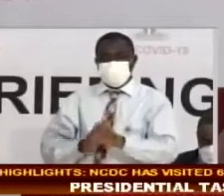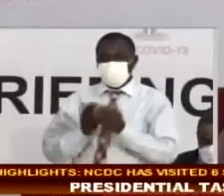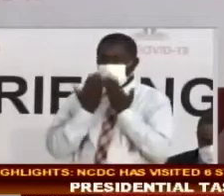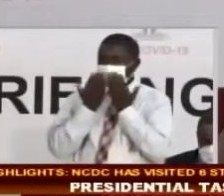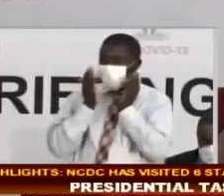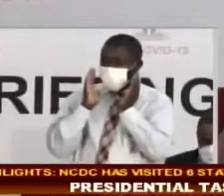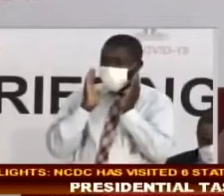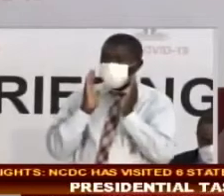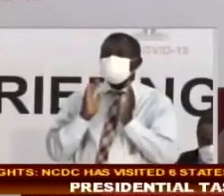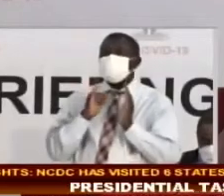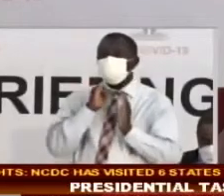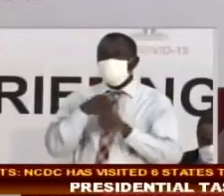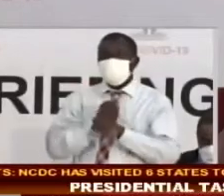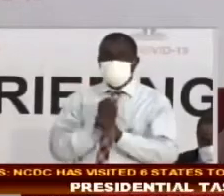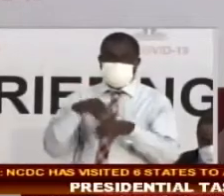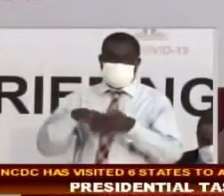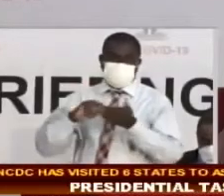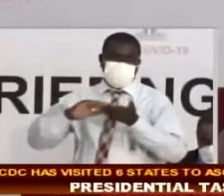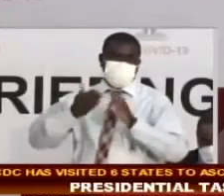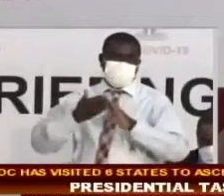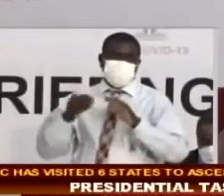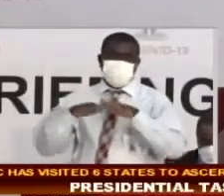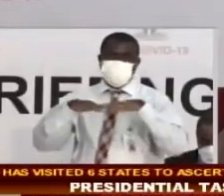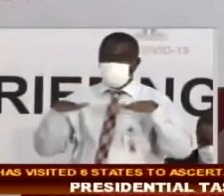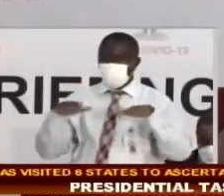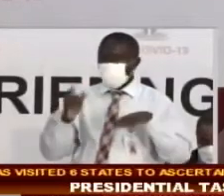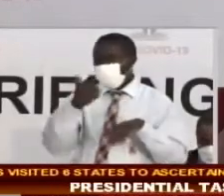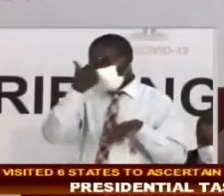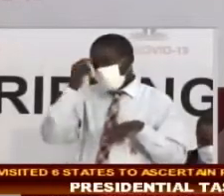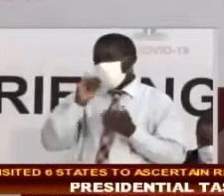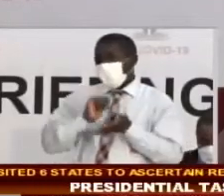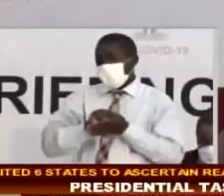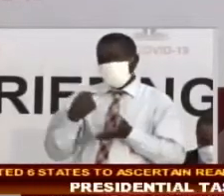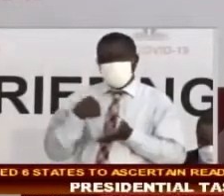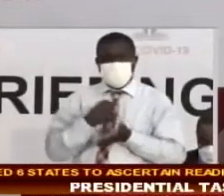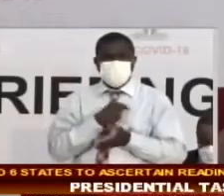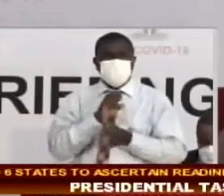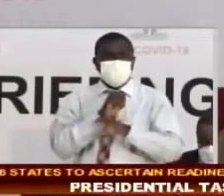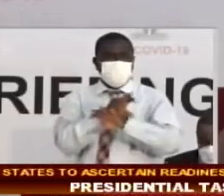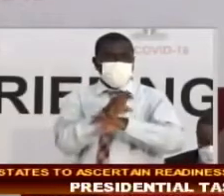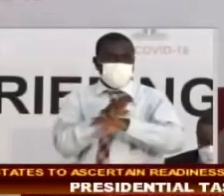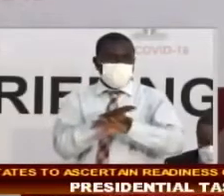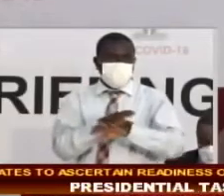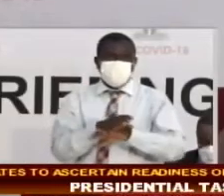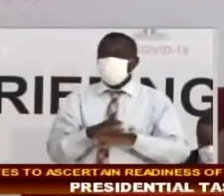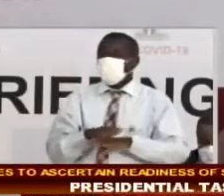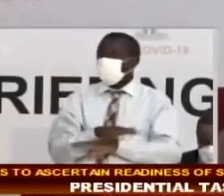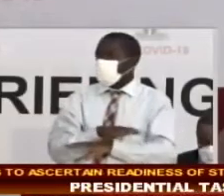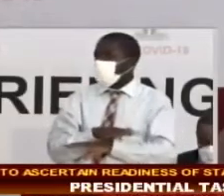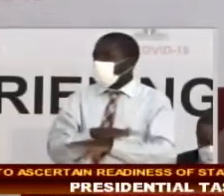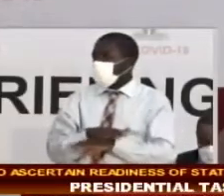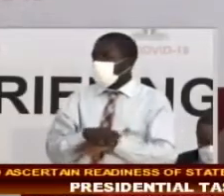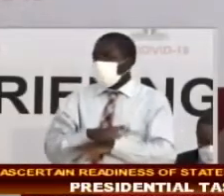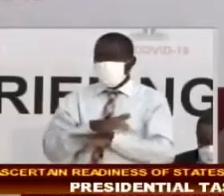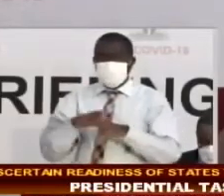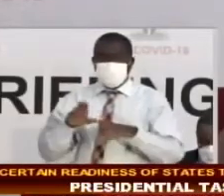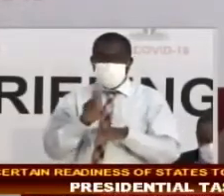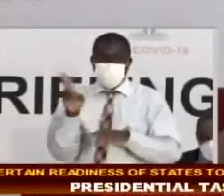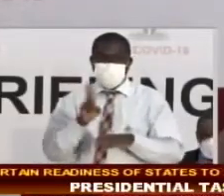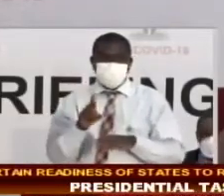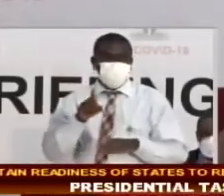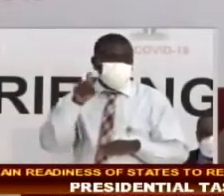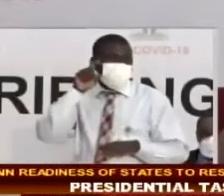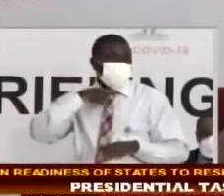this regard, we advise you do not use nylon material